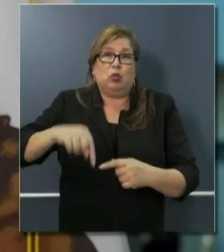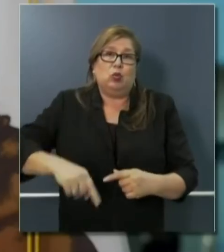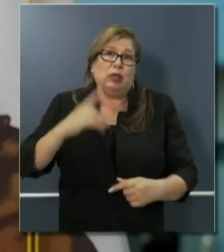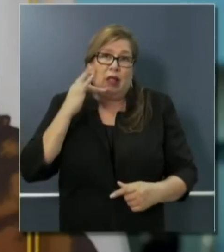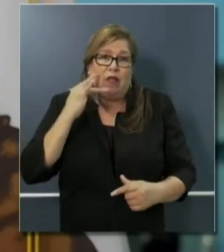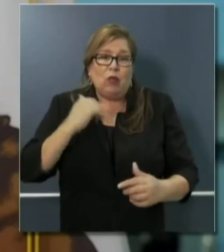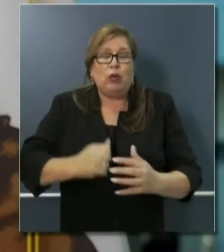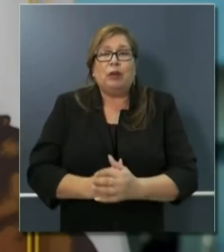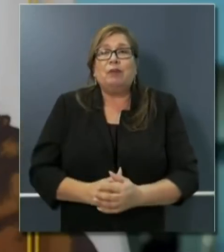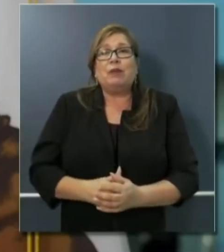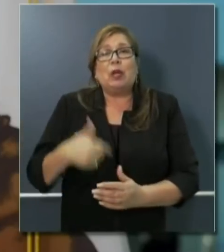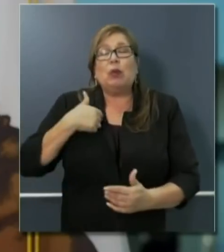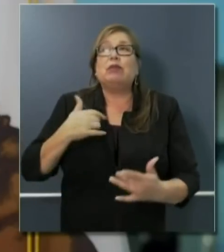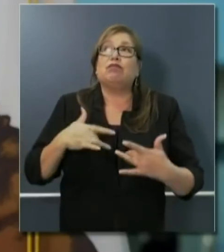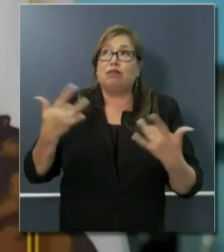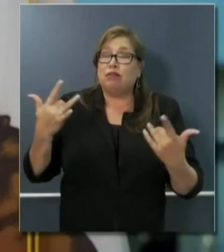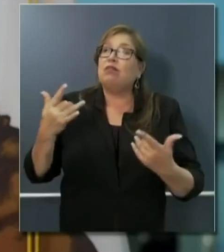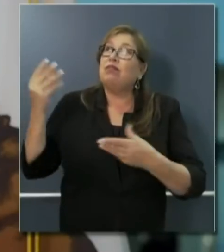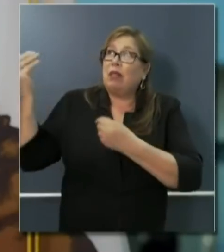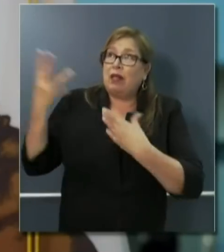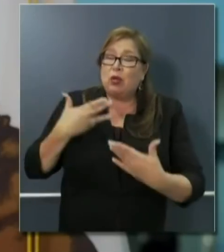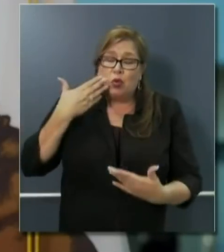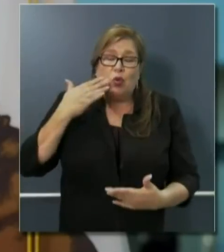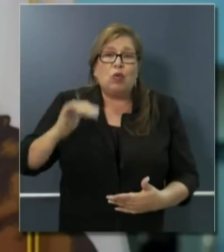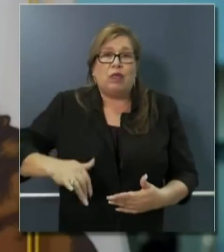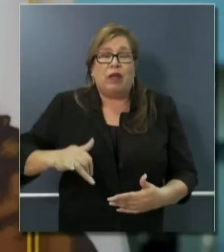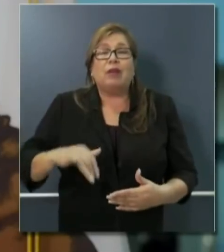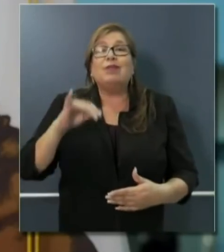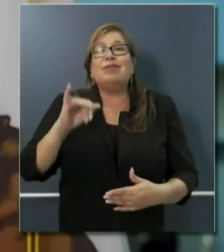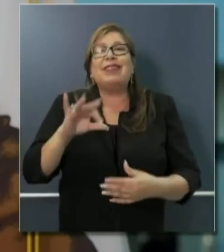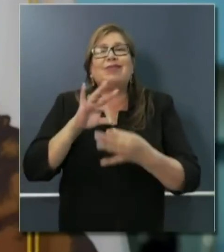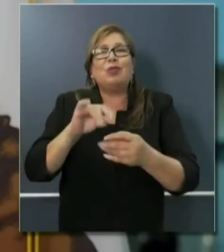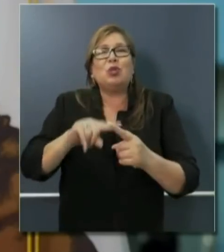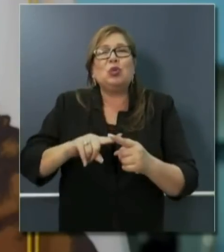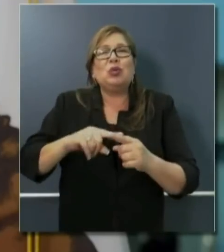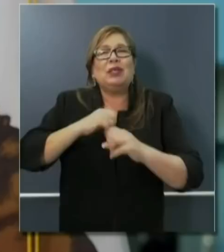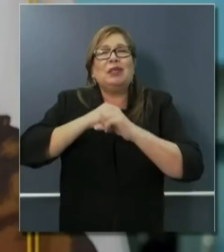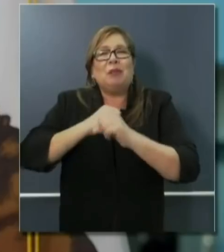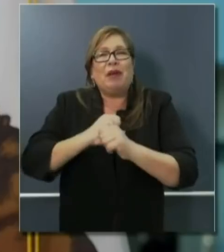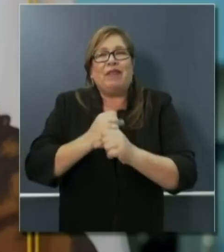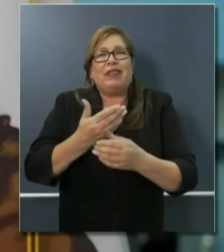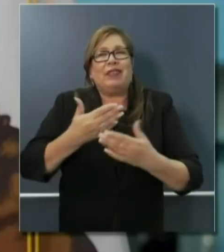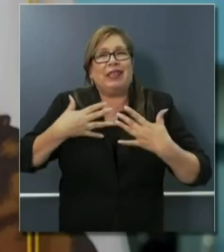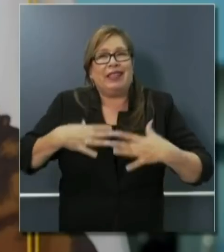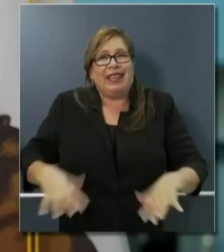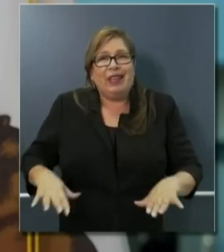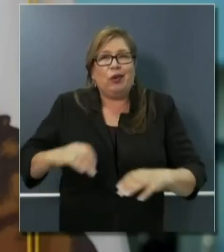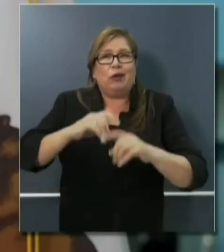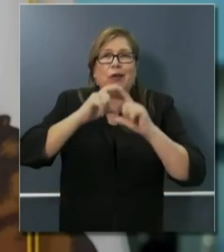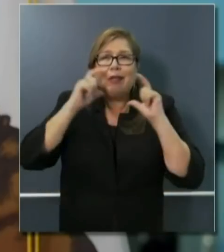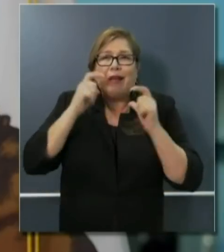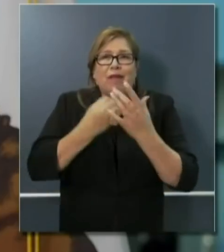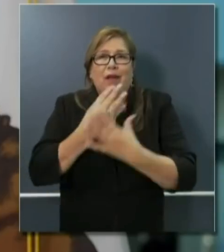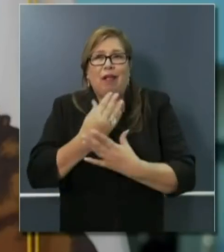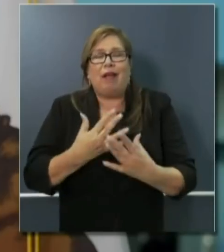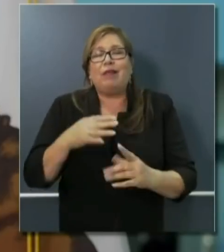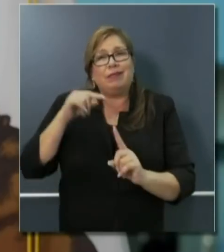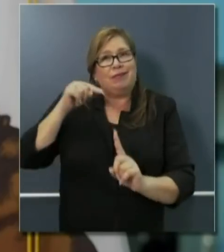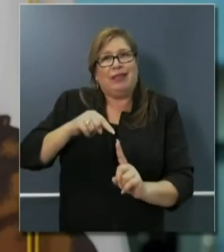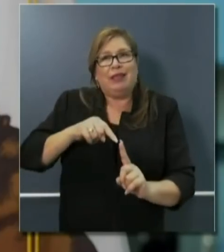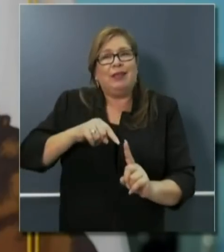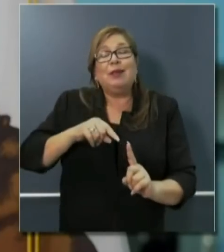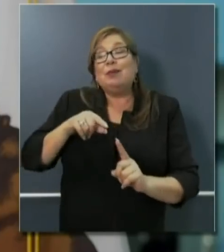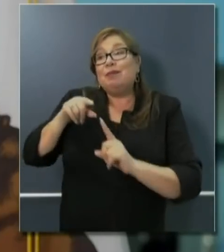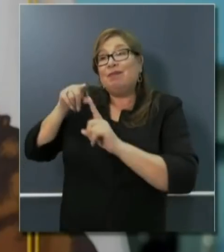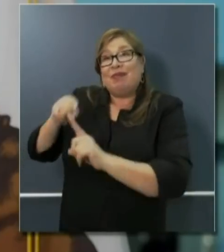We were pleased to hear that as well. That is on the PPE side, not on the ventilator side. I mentioned different partnerships